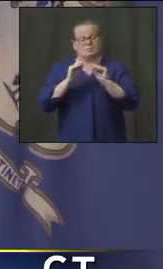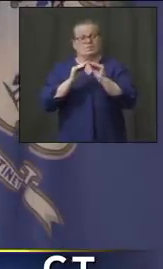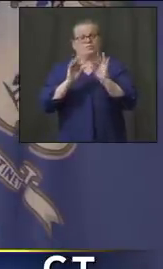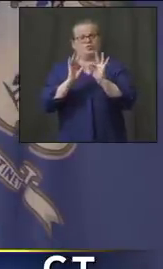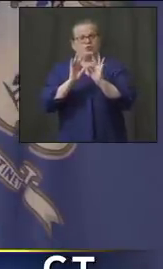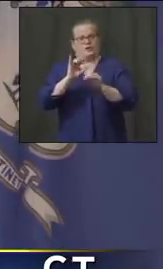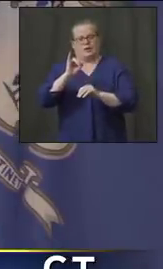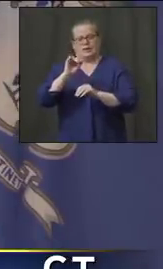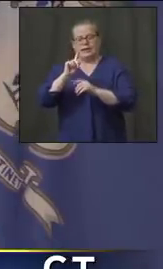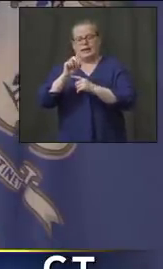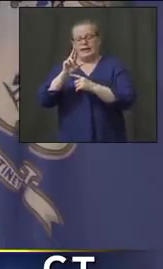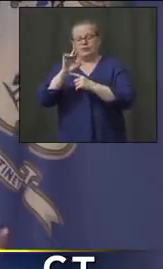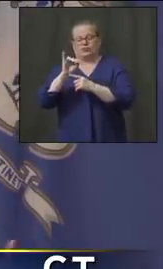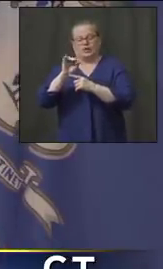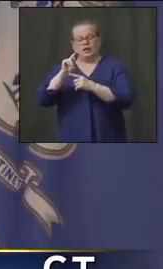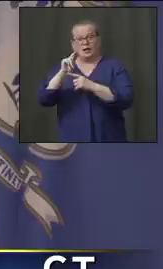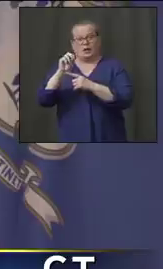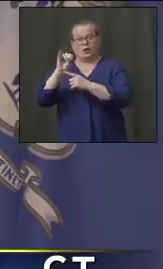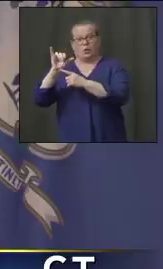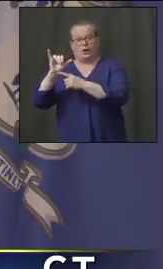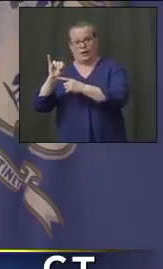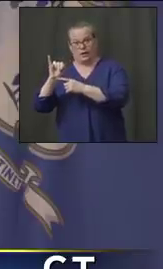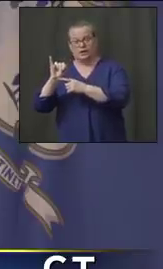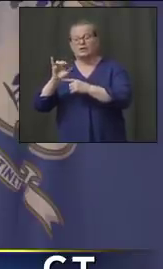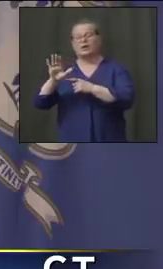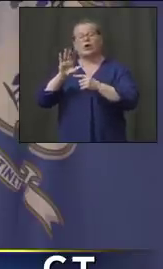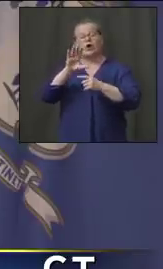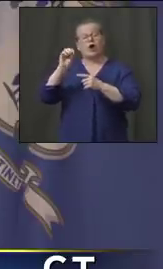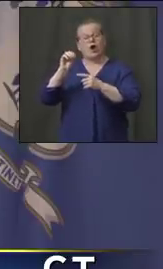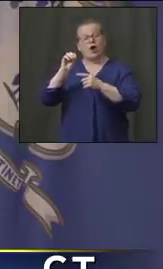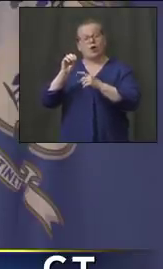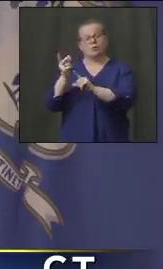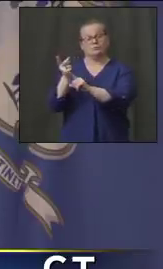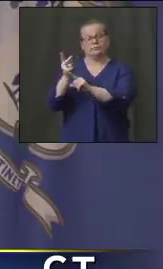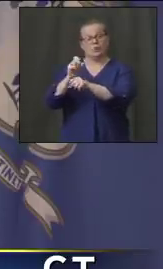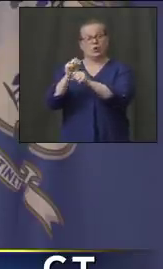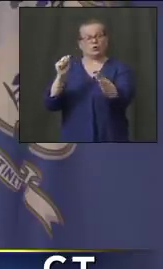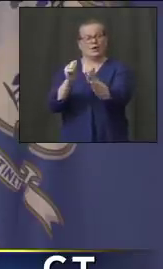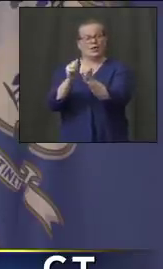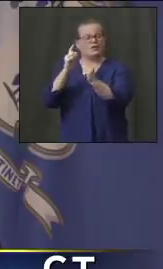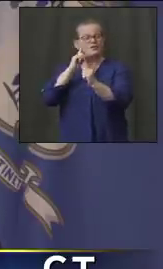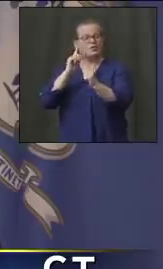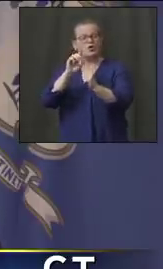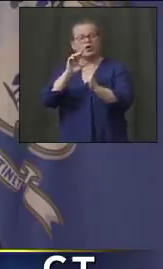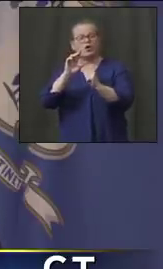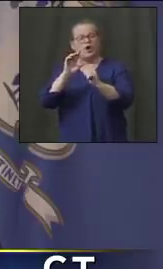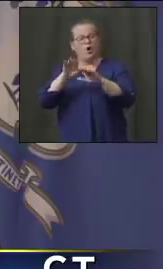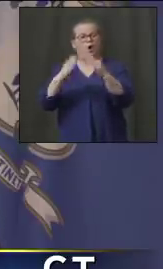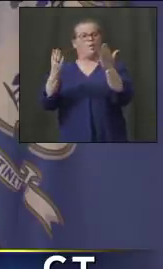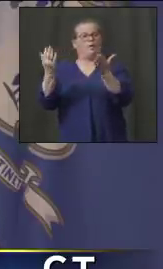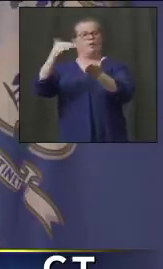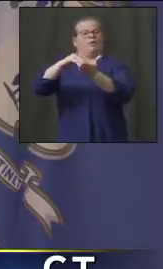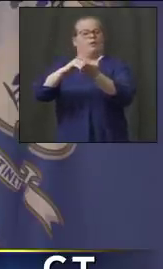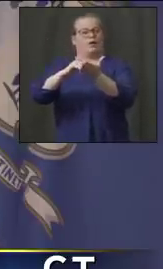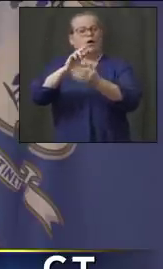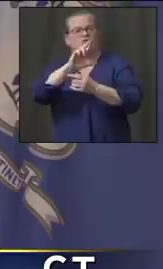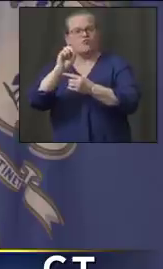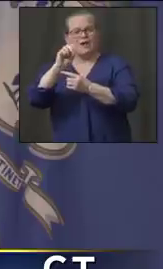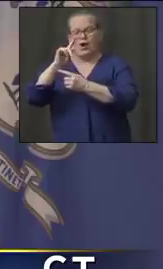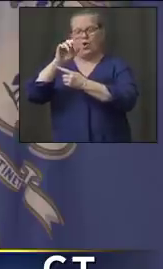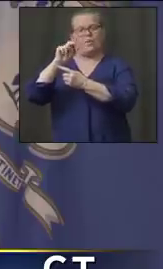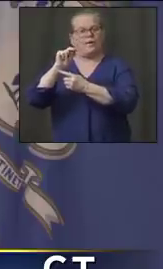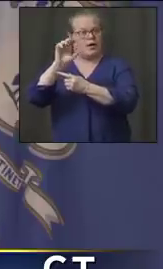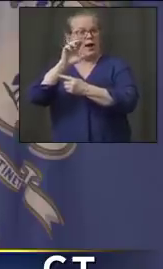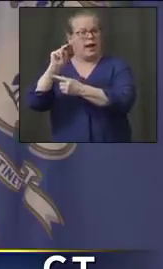Ingenuity and Albert Coe, who are co-leading our Reopen Connecticut initiative. And as we said a while ago,